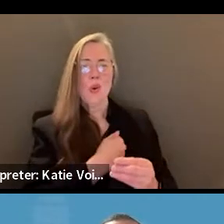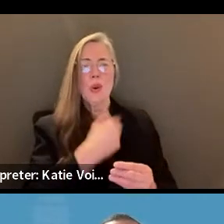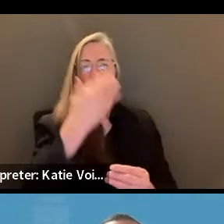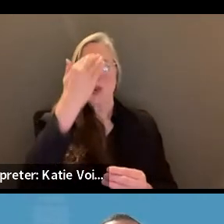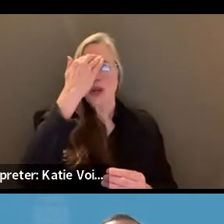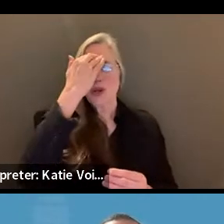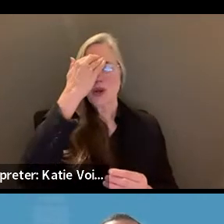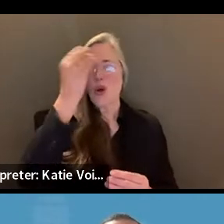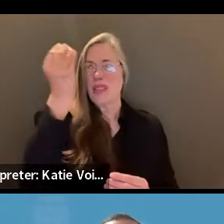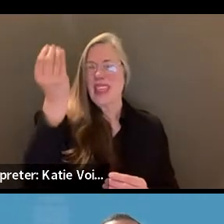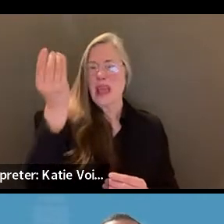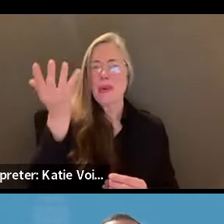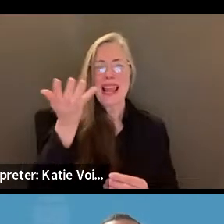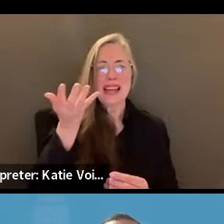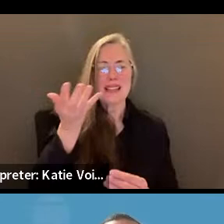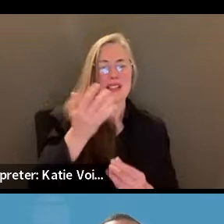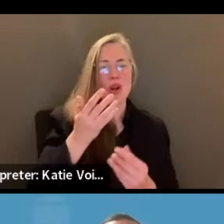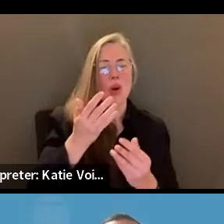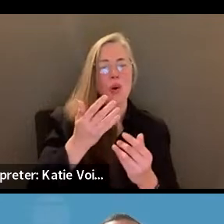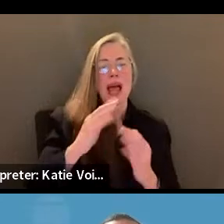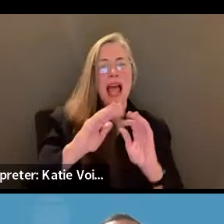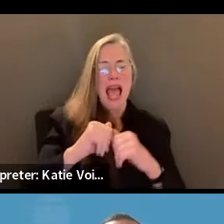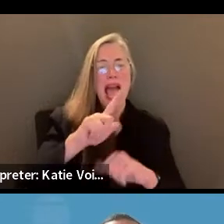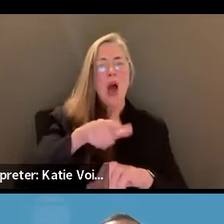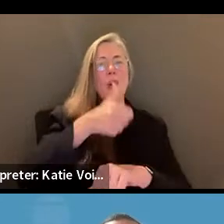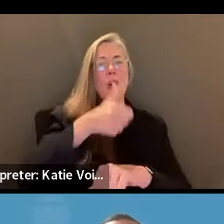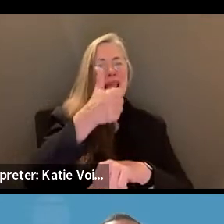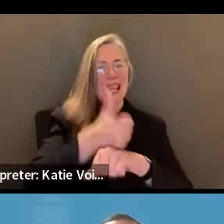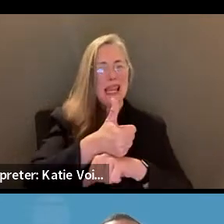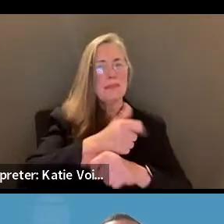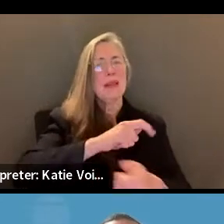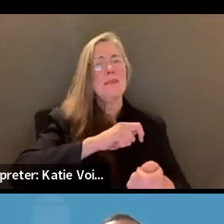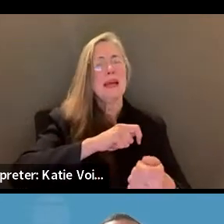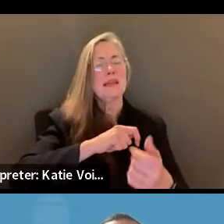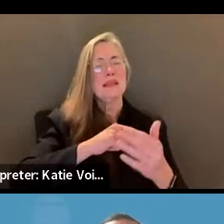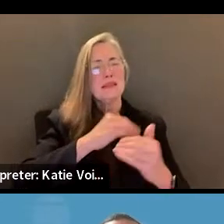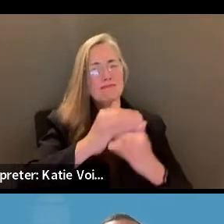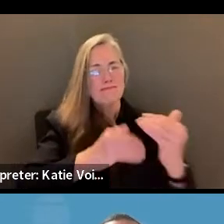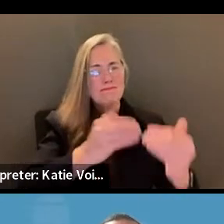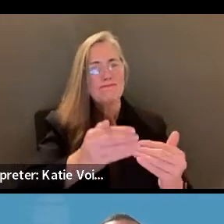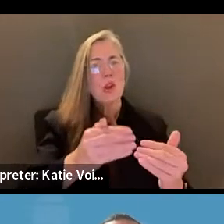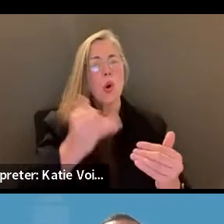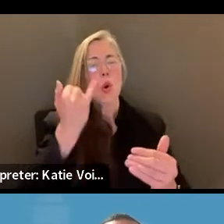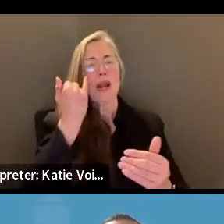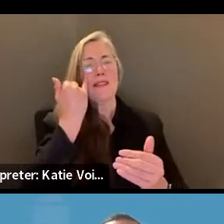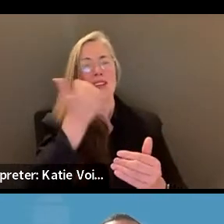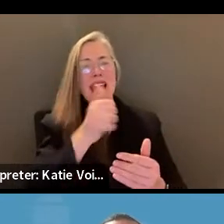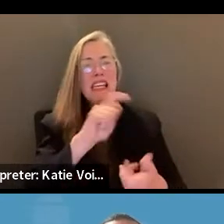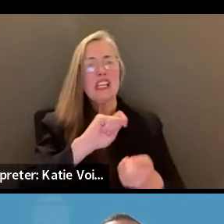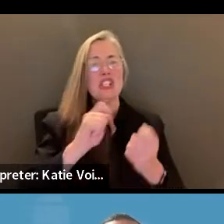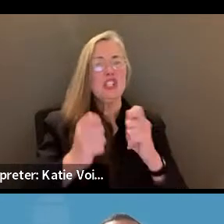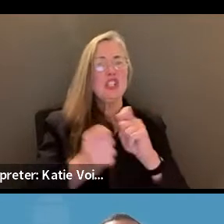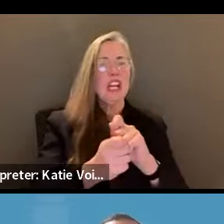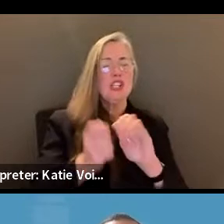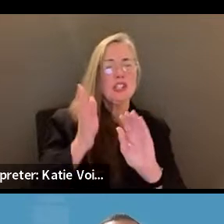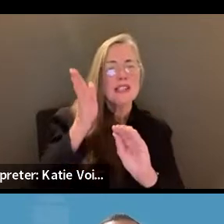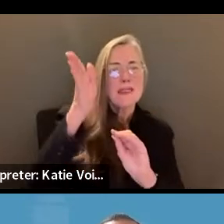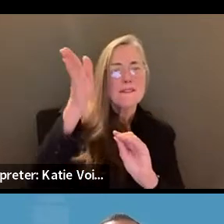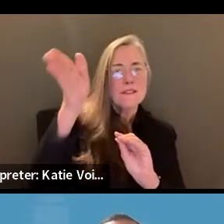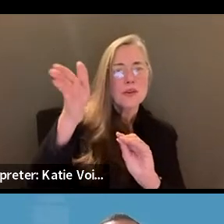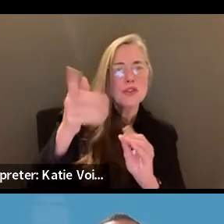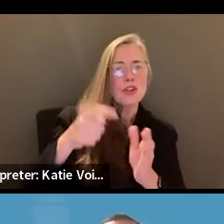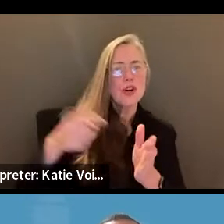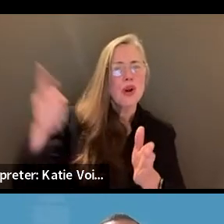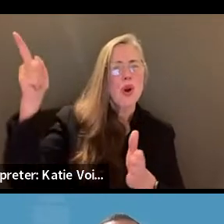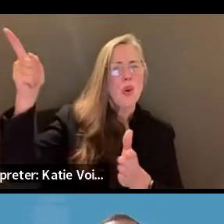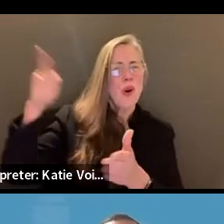They'll let us know how it will be implemented and any changes to the plan that they need for us to do going forward and those kinds of